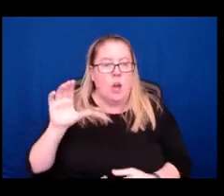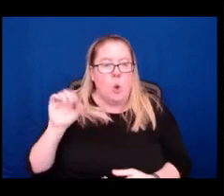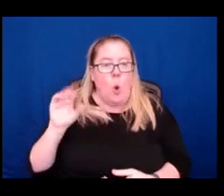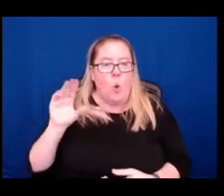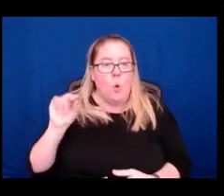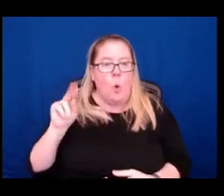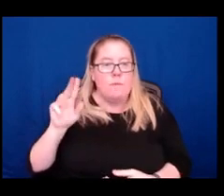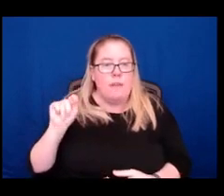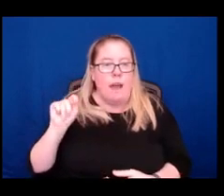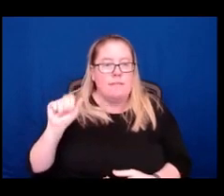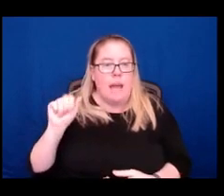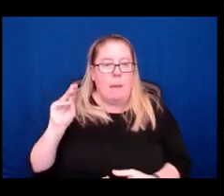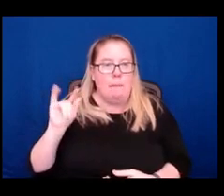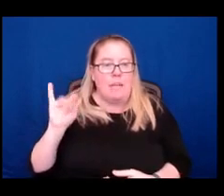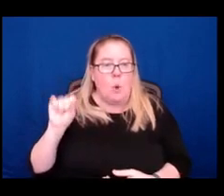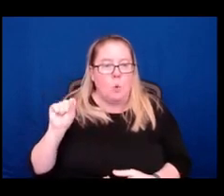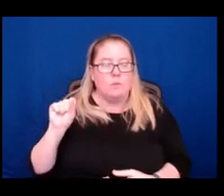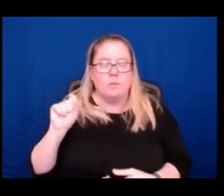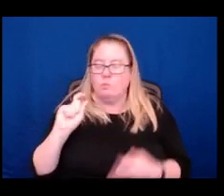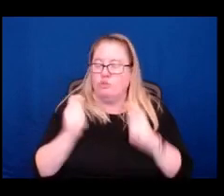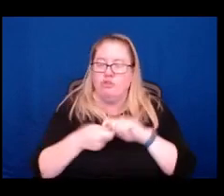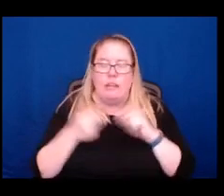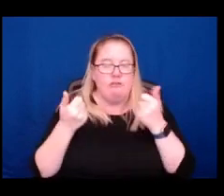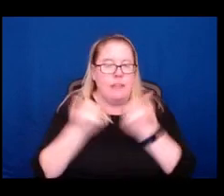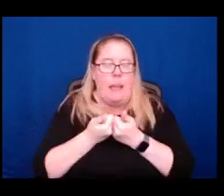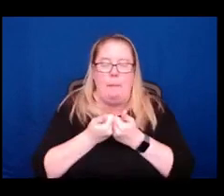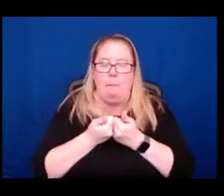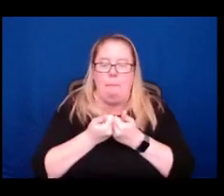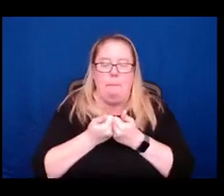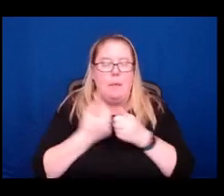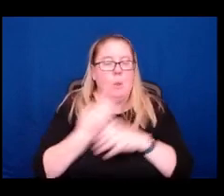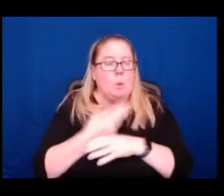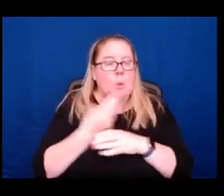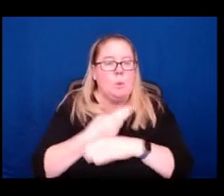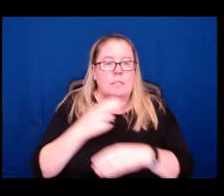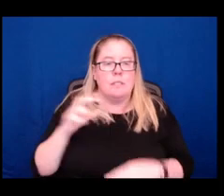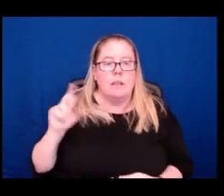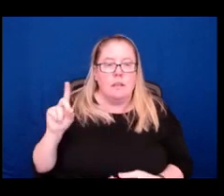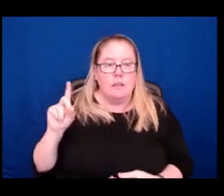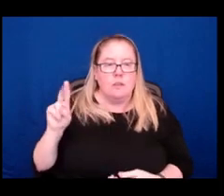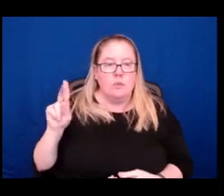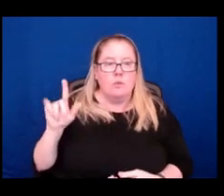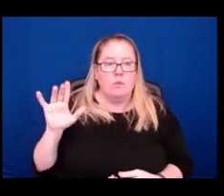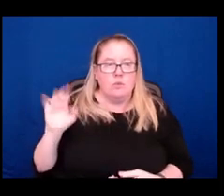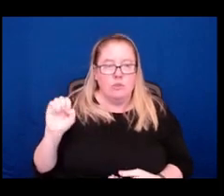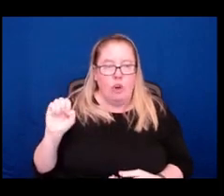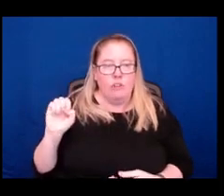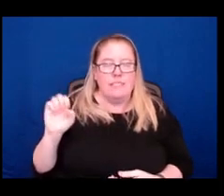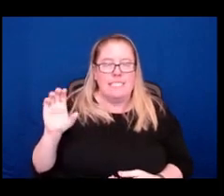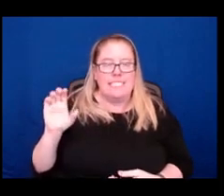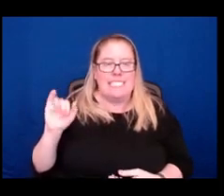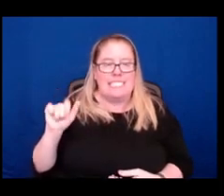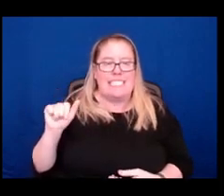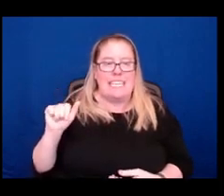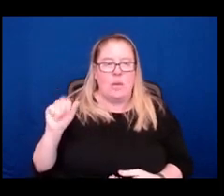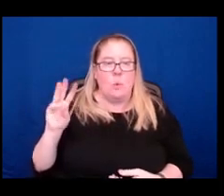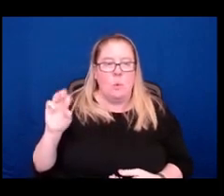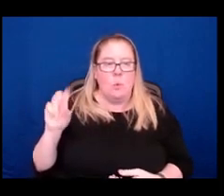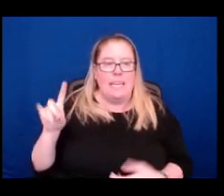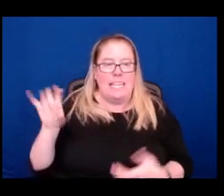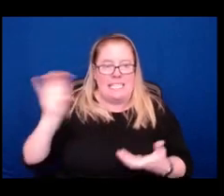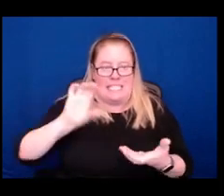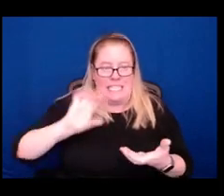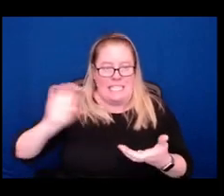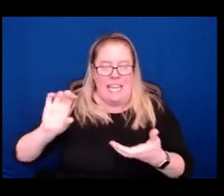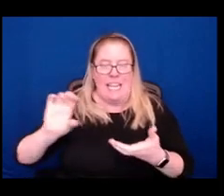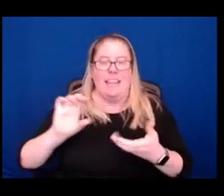changer. You want to use things like dulse, a seaweed seasoning, which we'll use today, as well as coconut aminos.